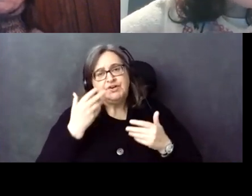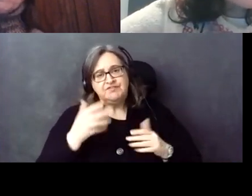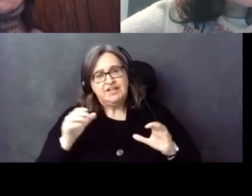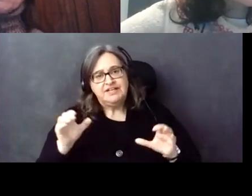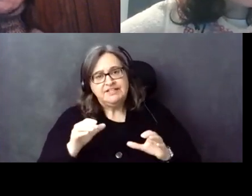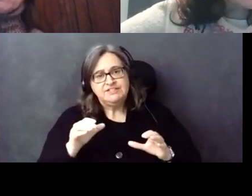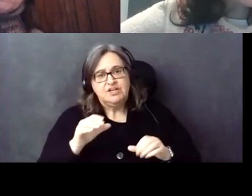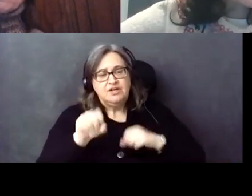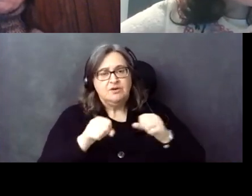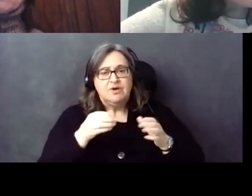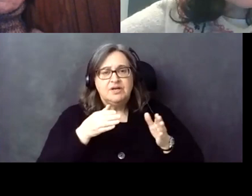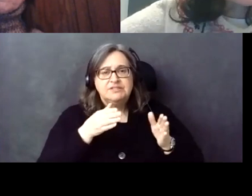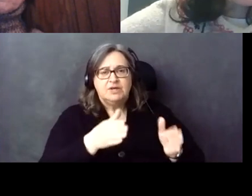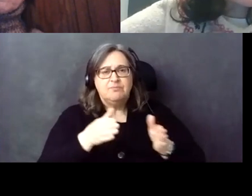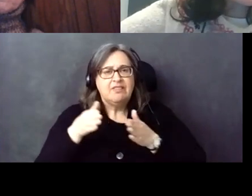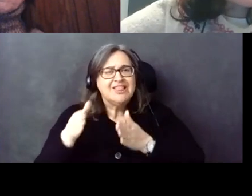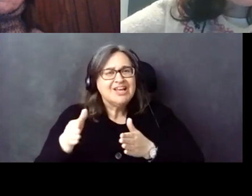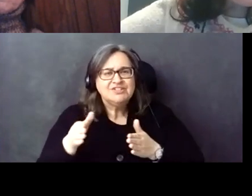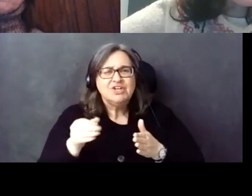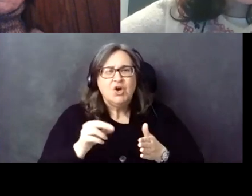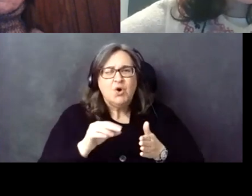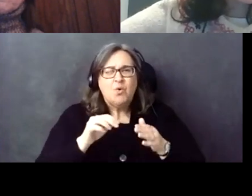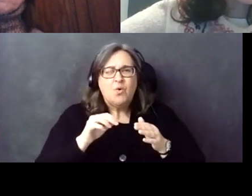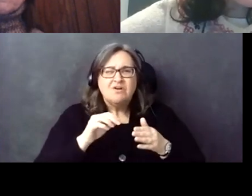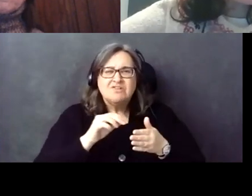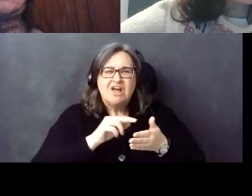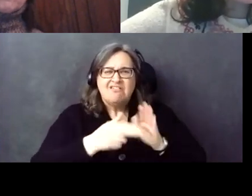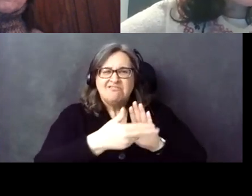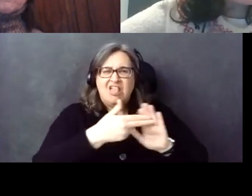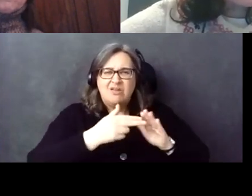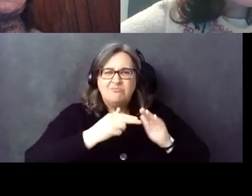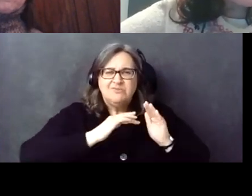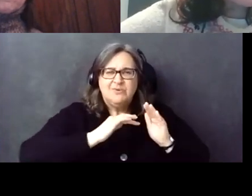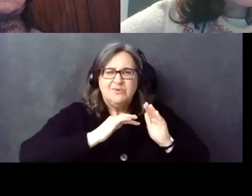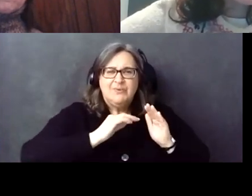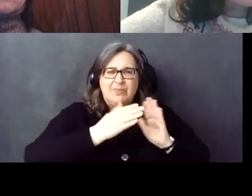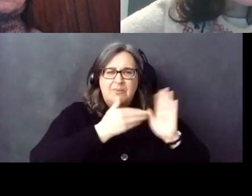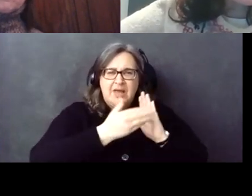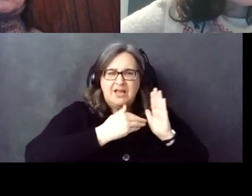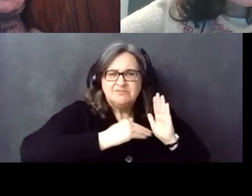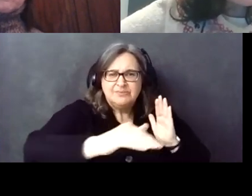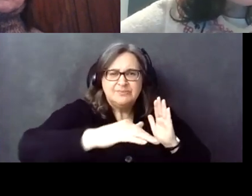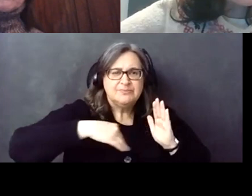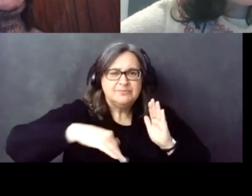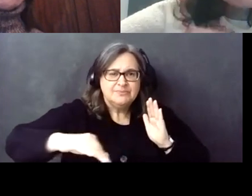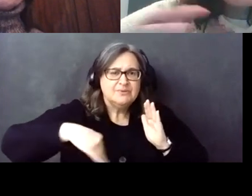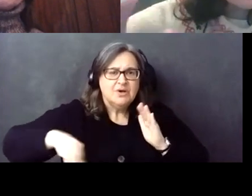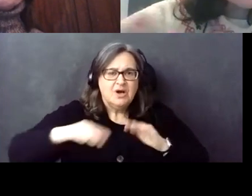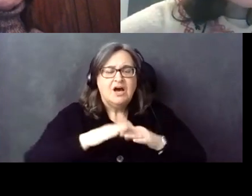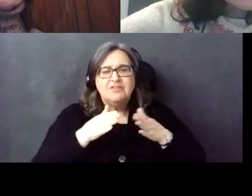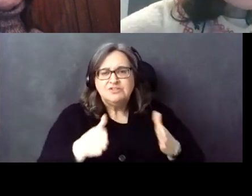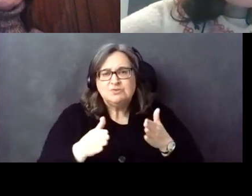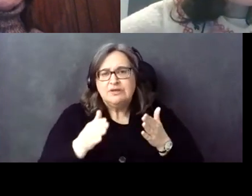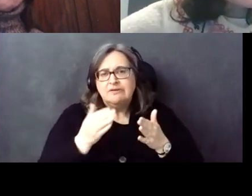bikeways and some bike lanes or like the markings on the street through participatory budget, or